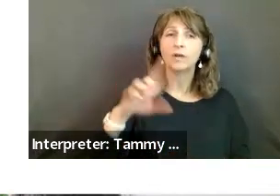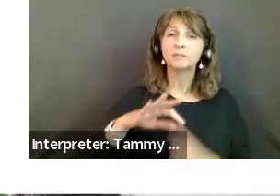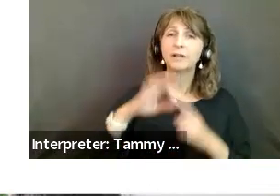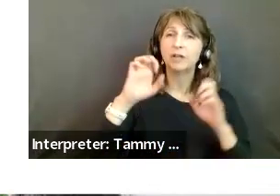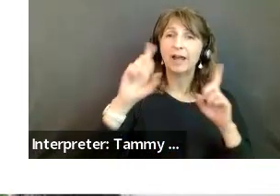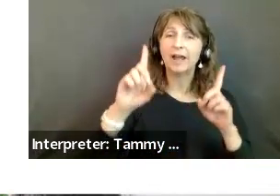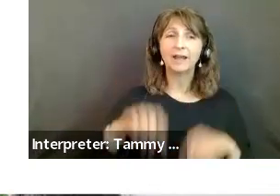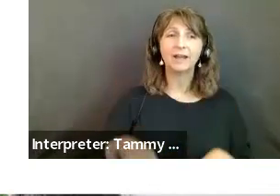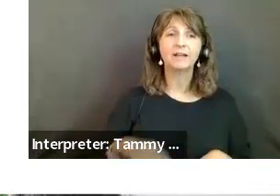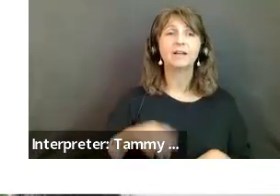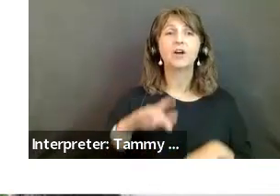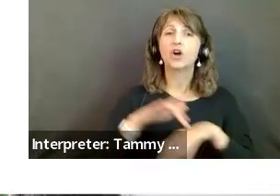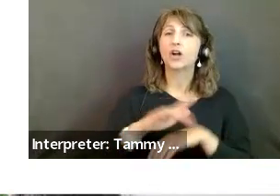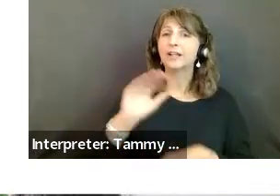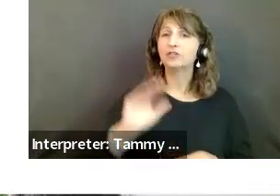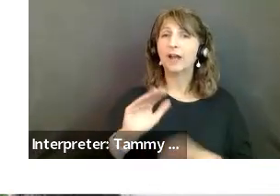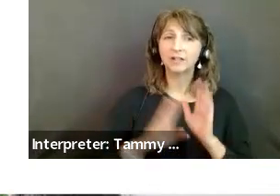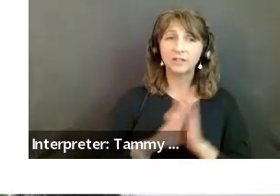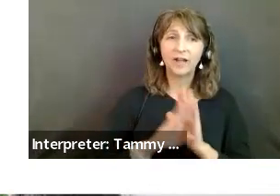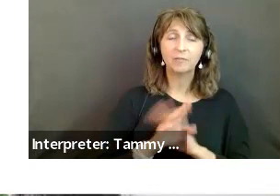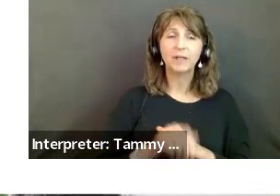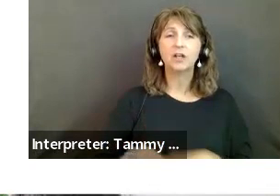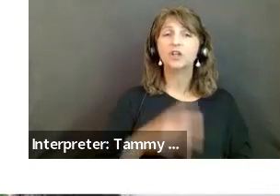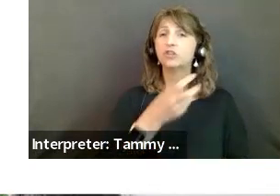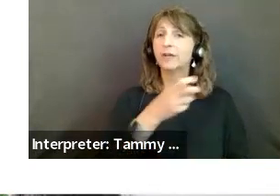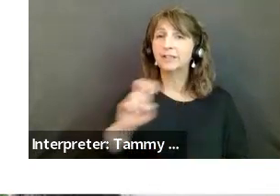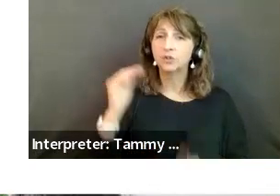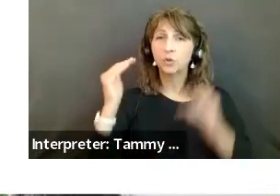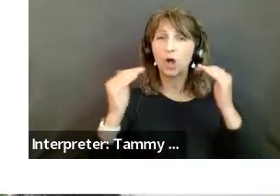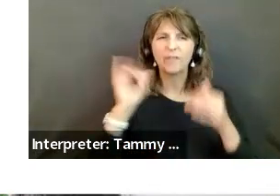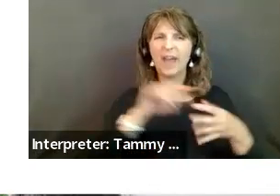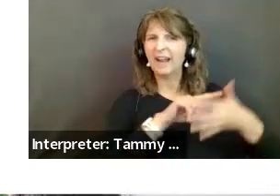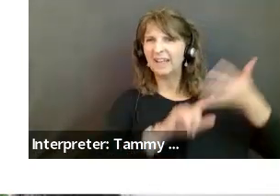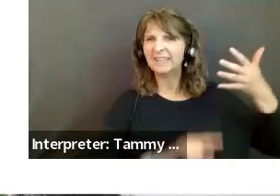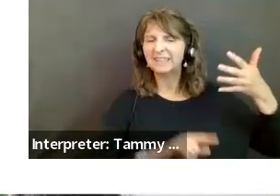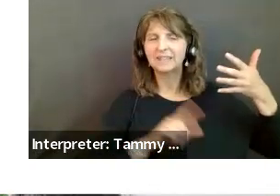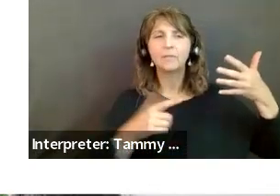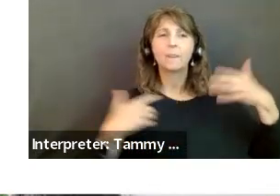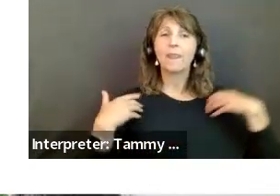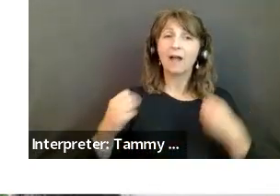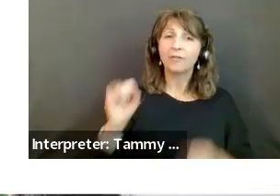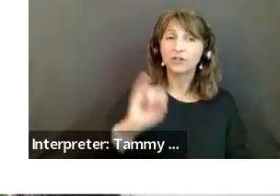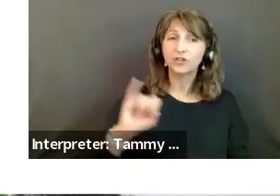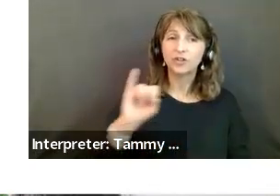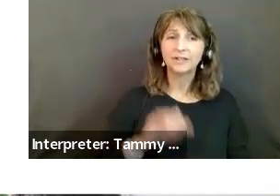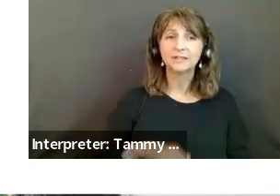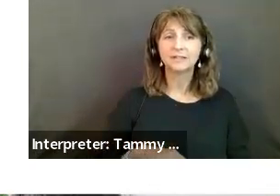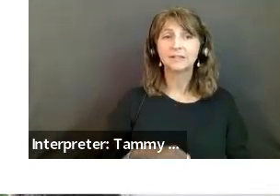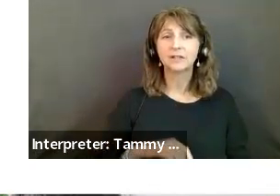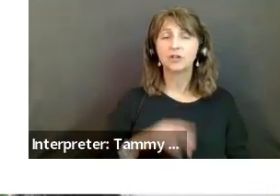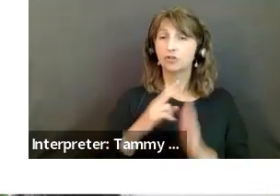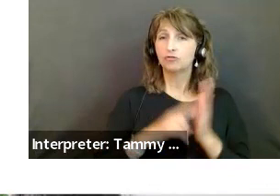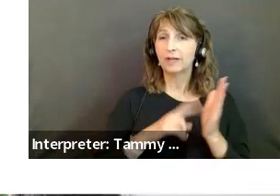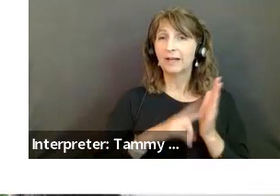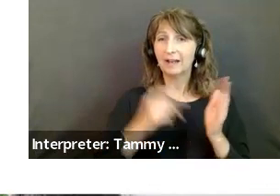to adulthood, during the high school, middle school, and high school years. We talk about health insurance, reading